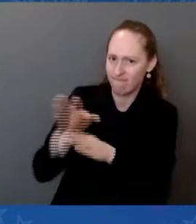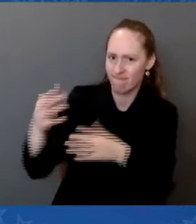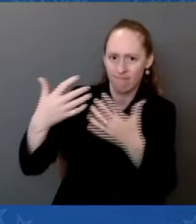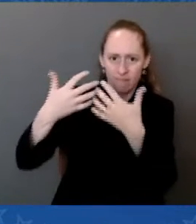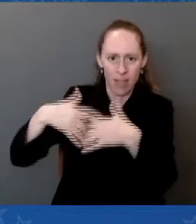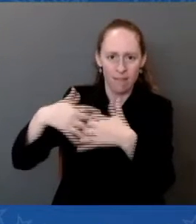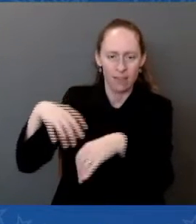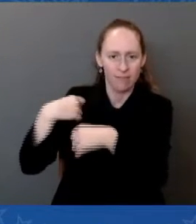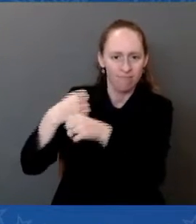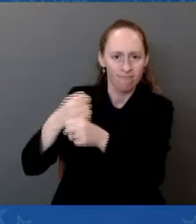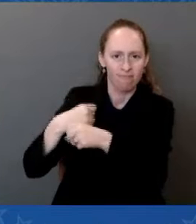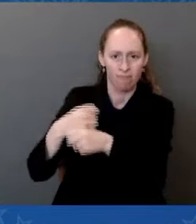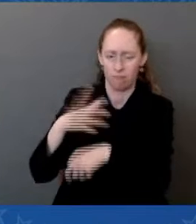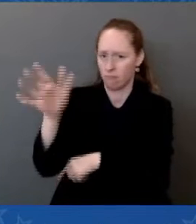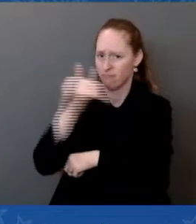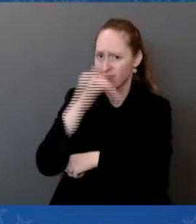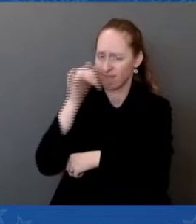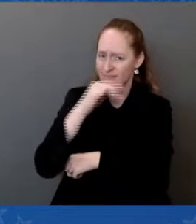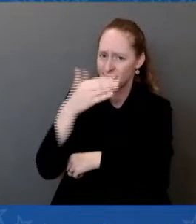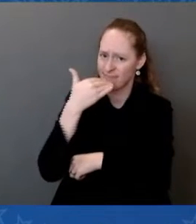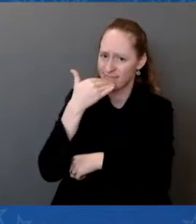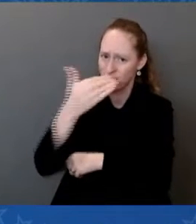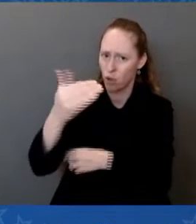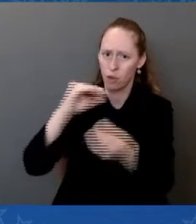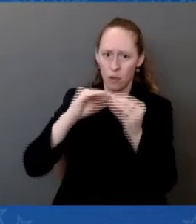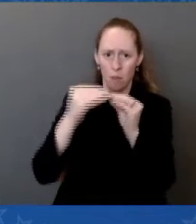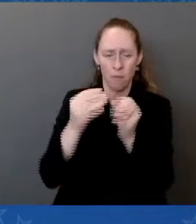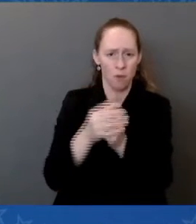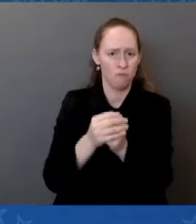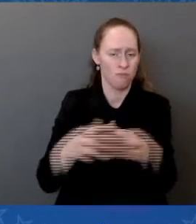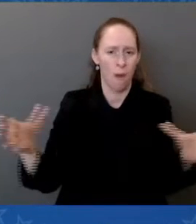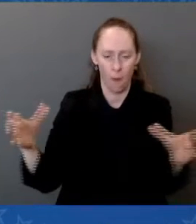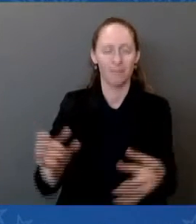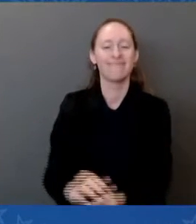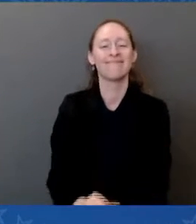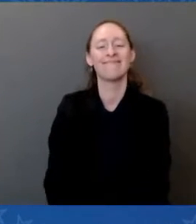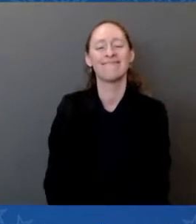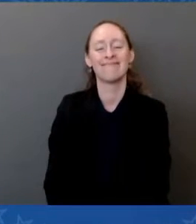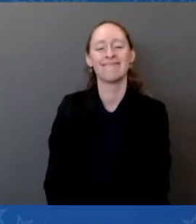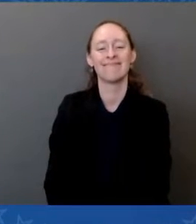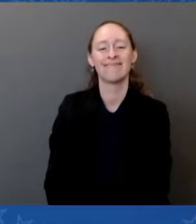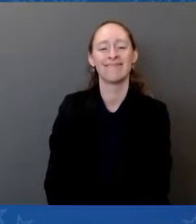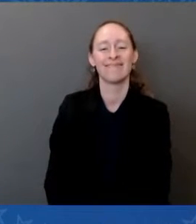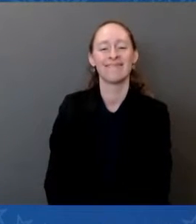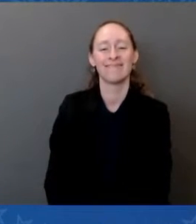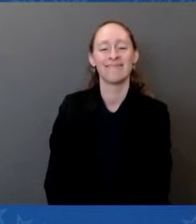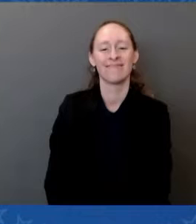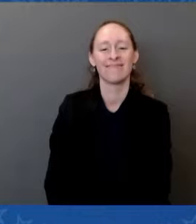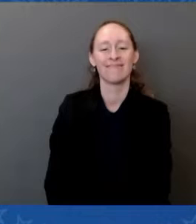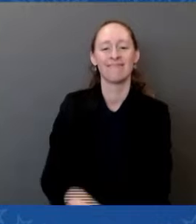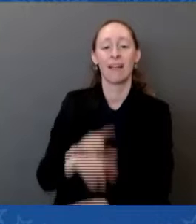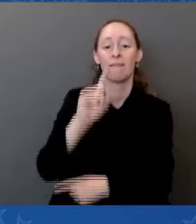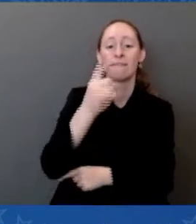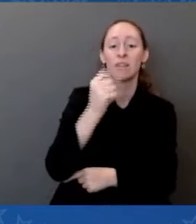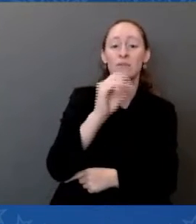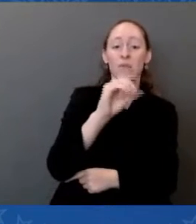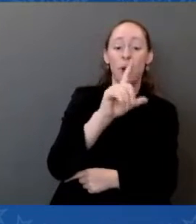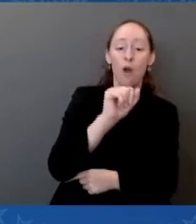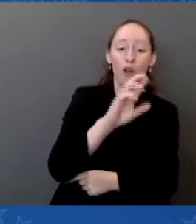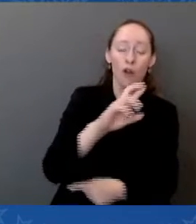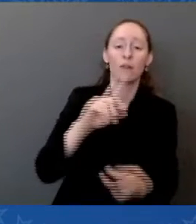American companies from First Solar to Corning to Micron announce plans to invest tens of